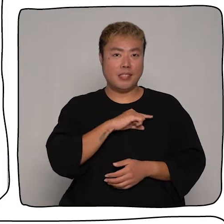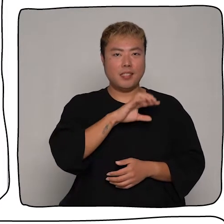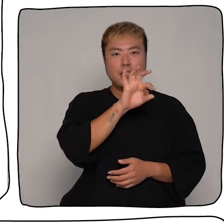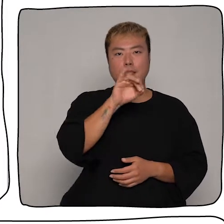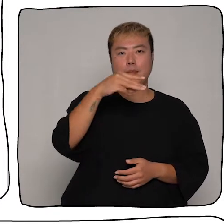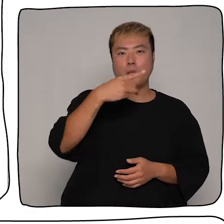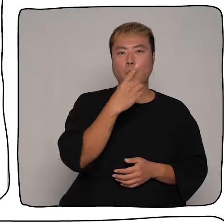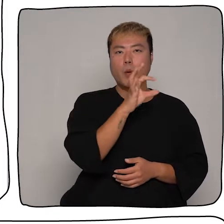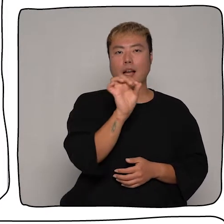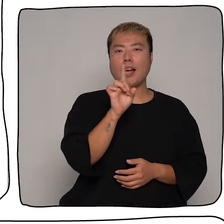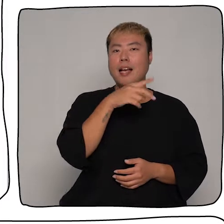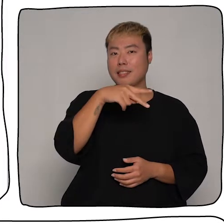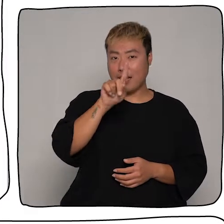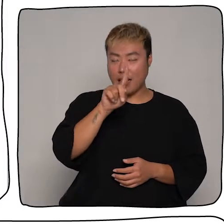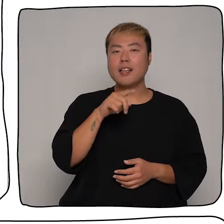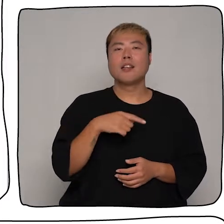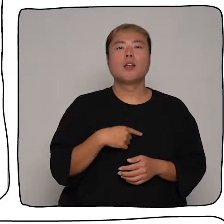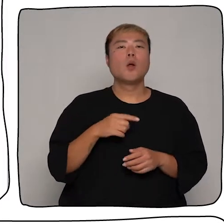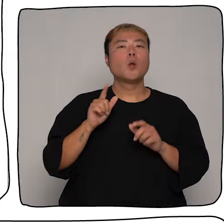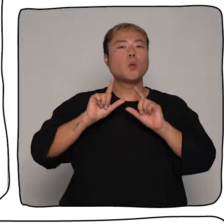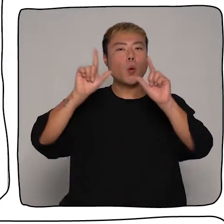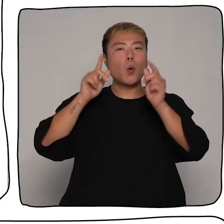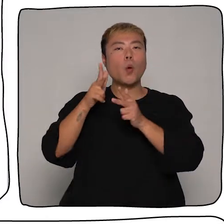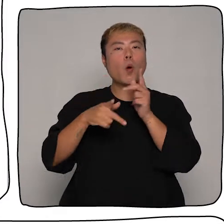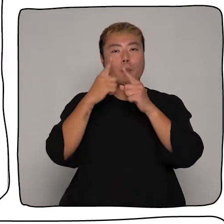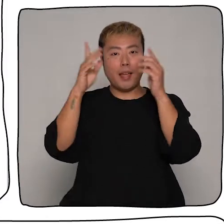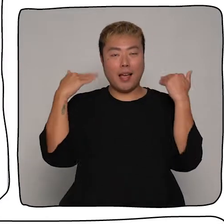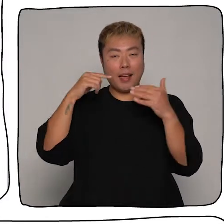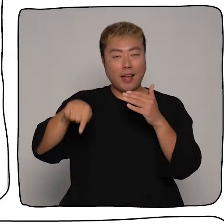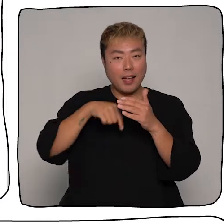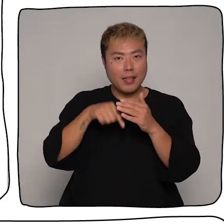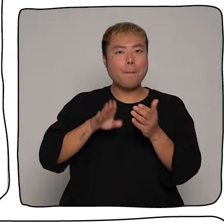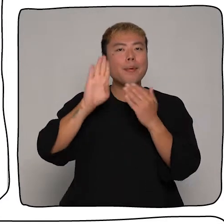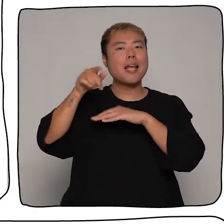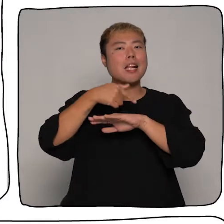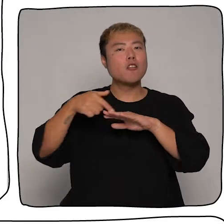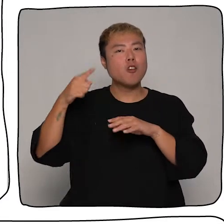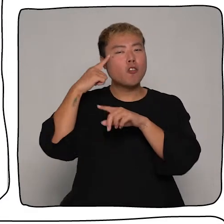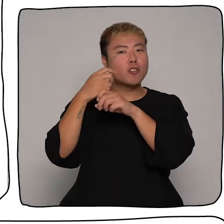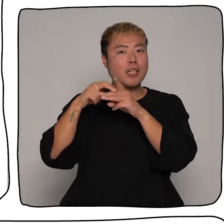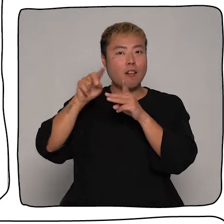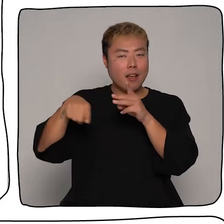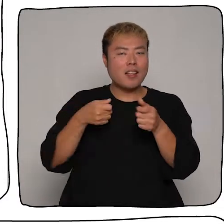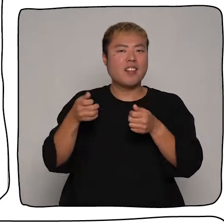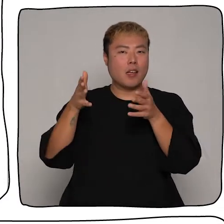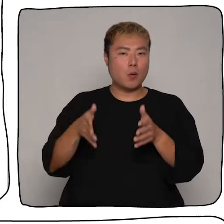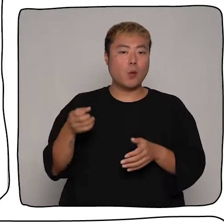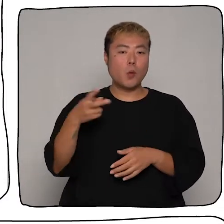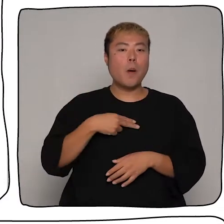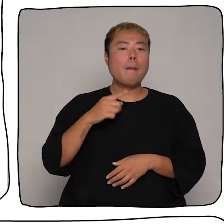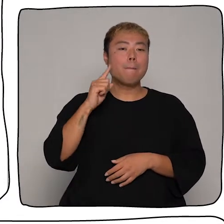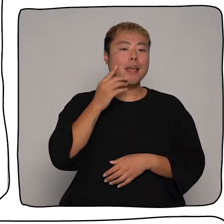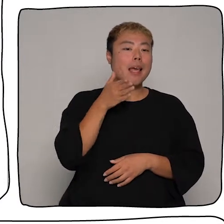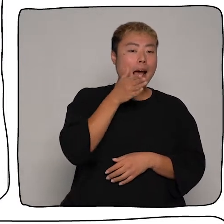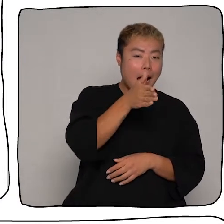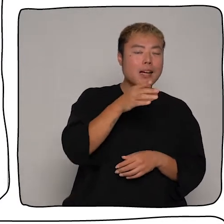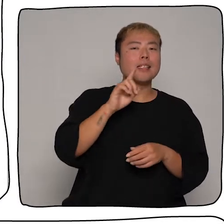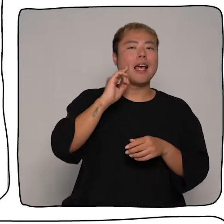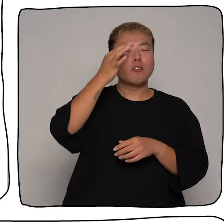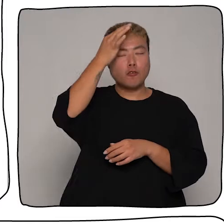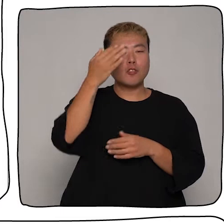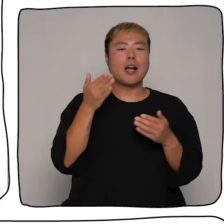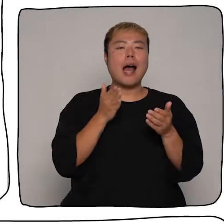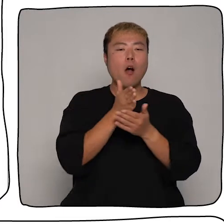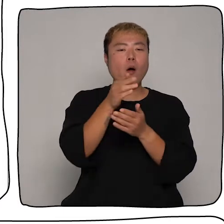my name is Asa Ito, Director of Future of Humanity Research Center and Professor of Aesthetics and